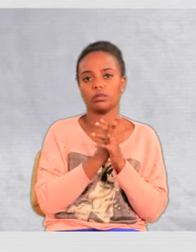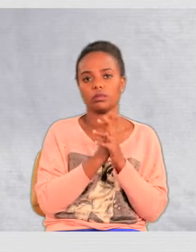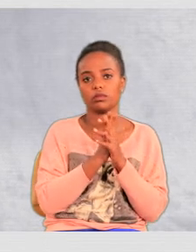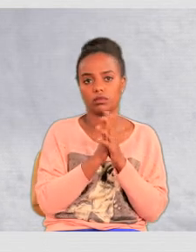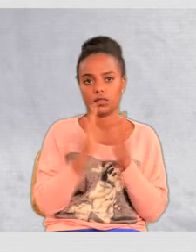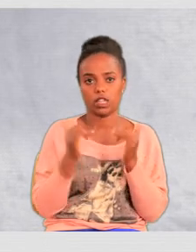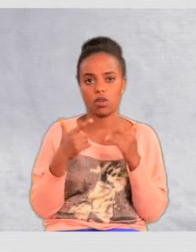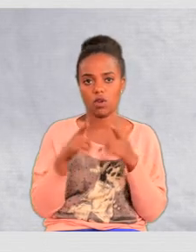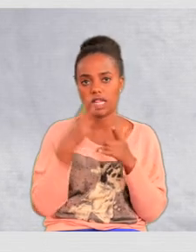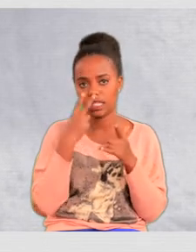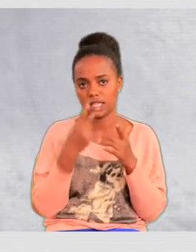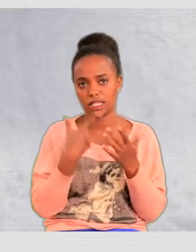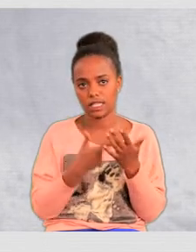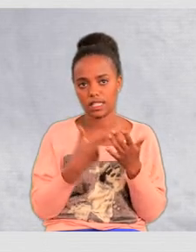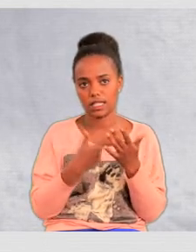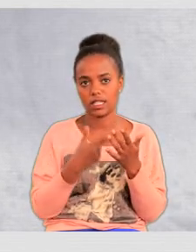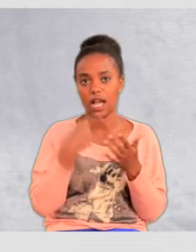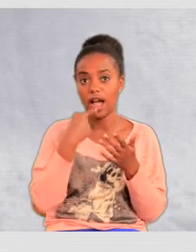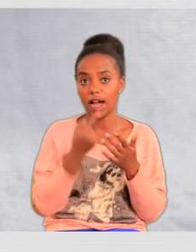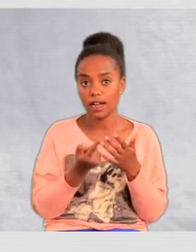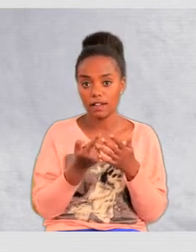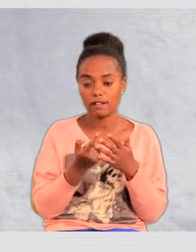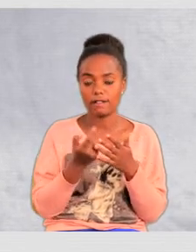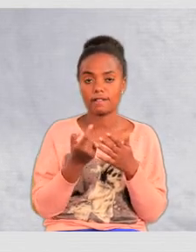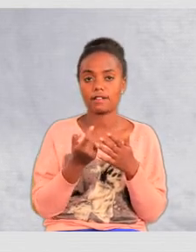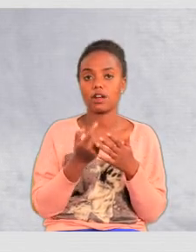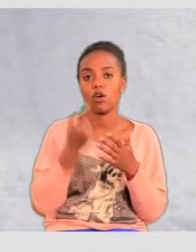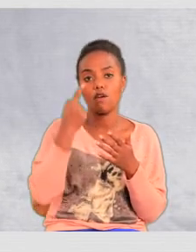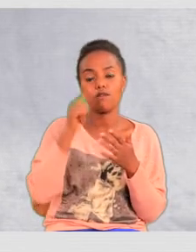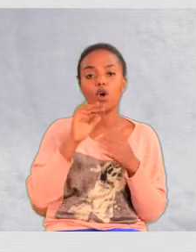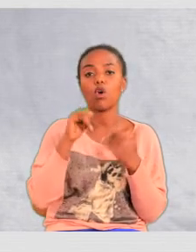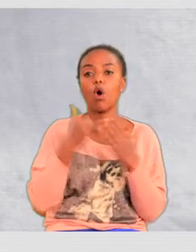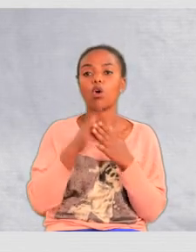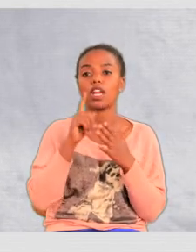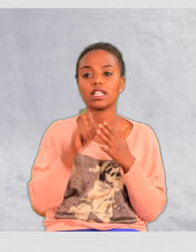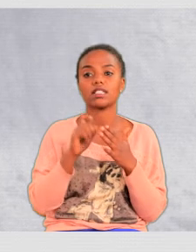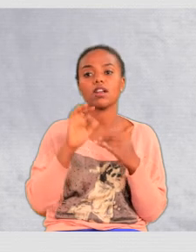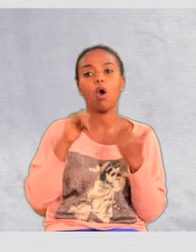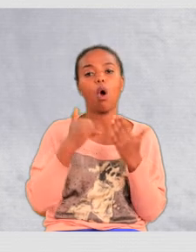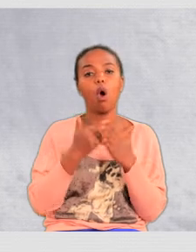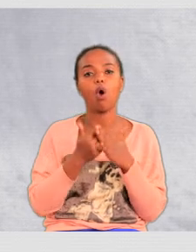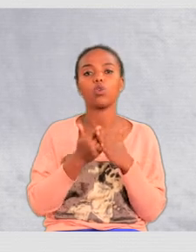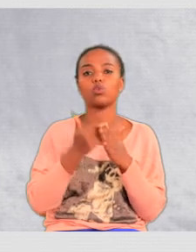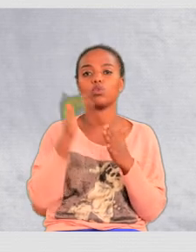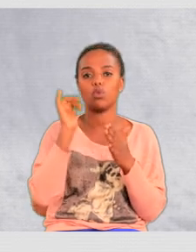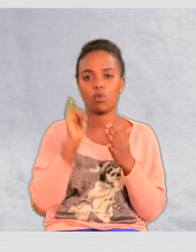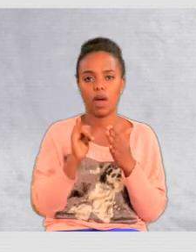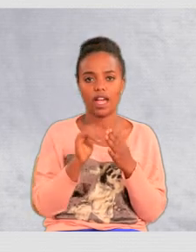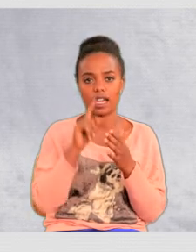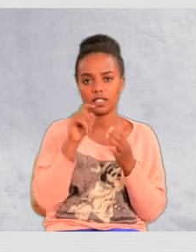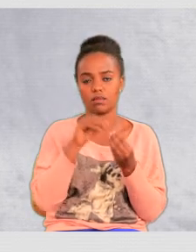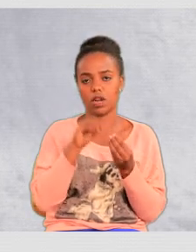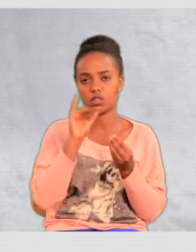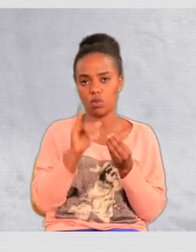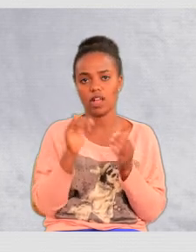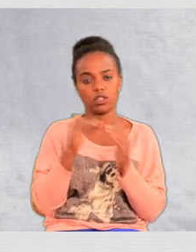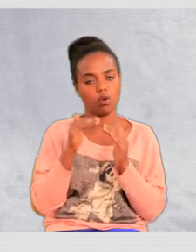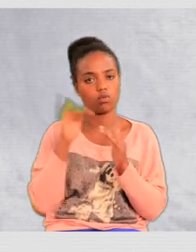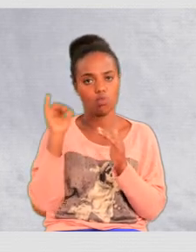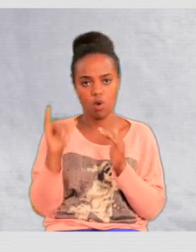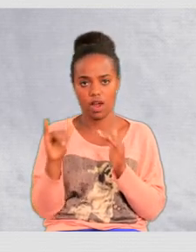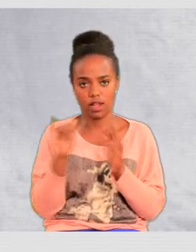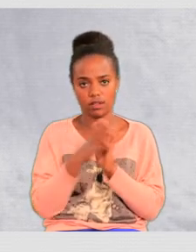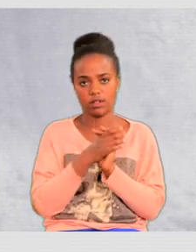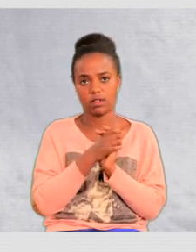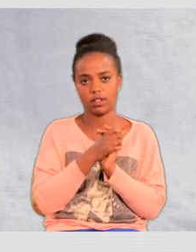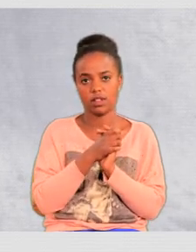Now let's see this one. Here it says, for all x, for all y, x plus y is equal to y.